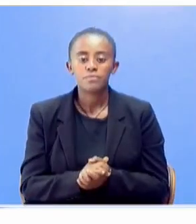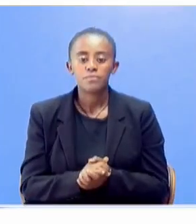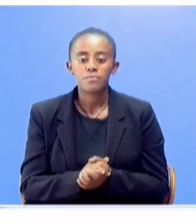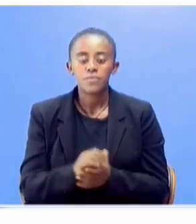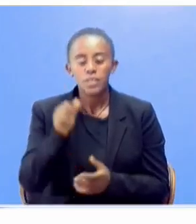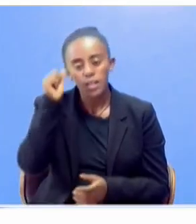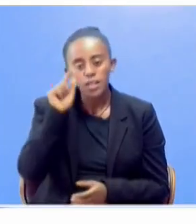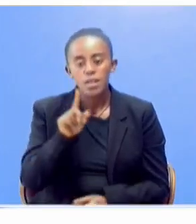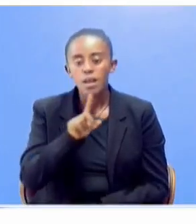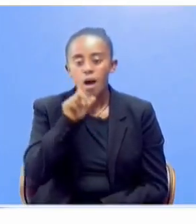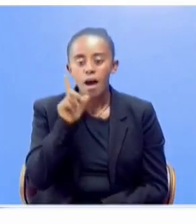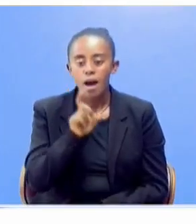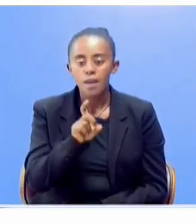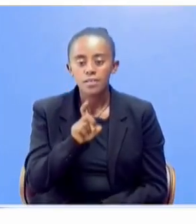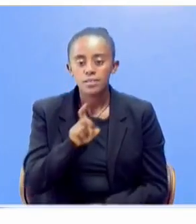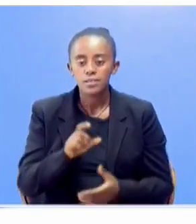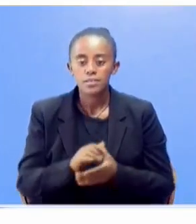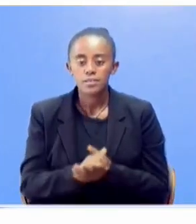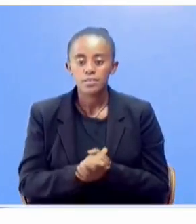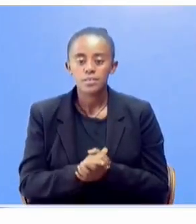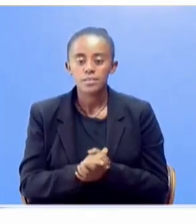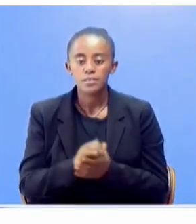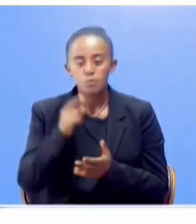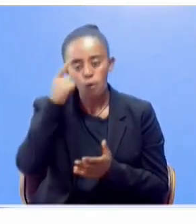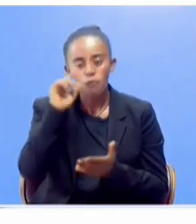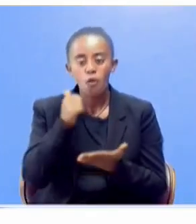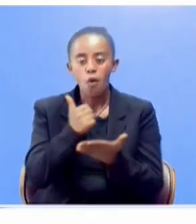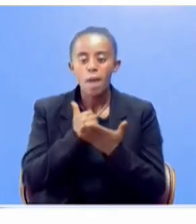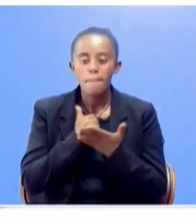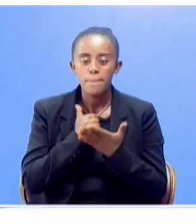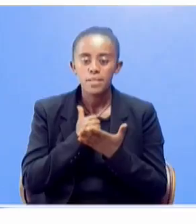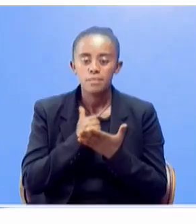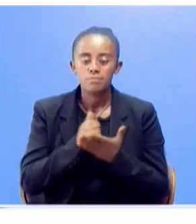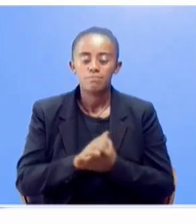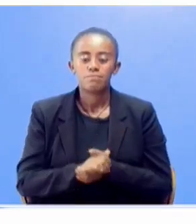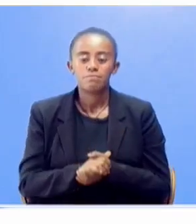ask for help.